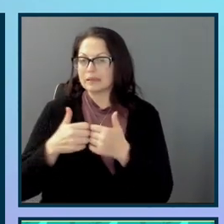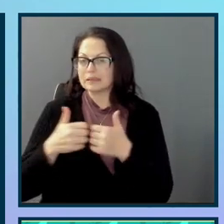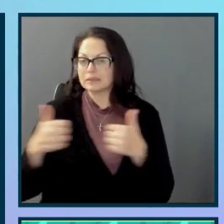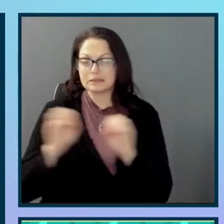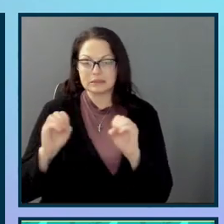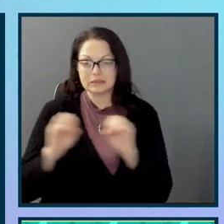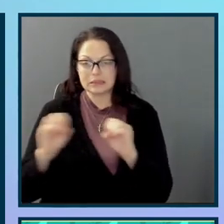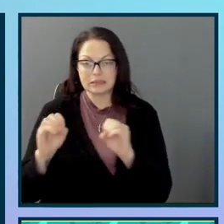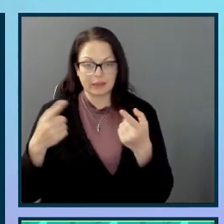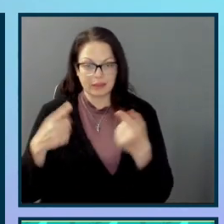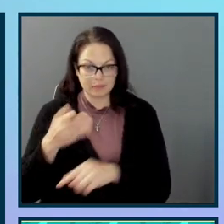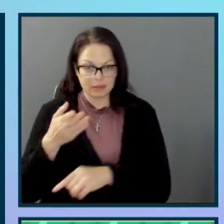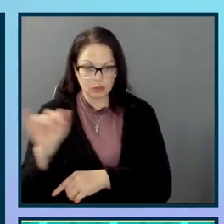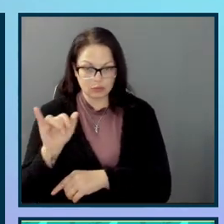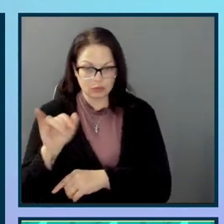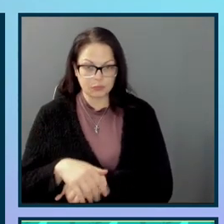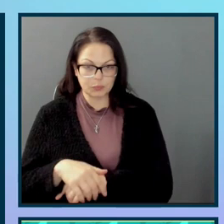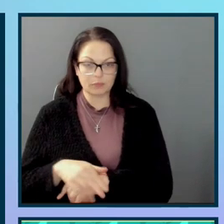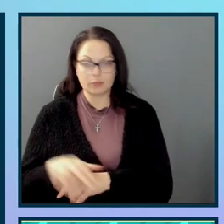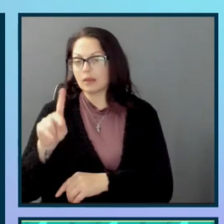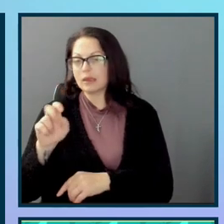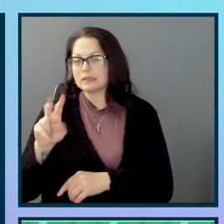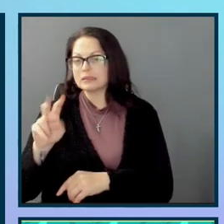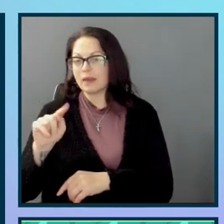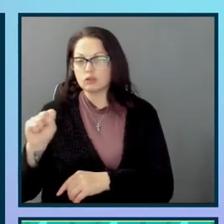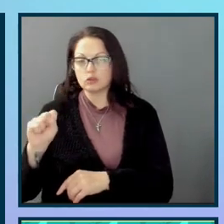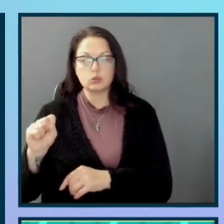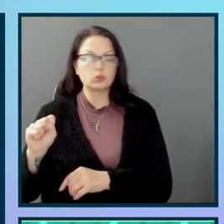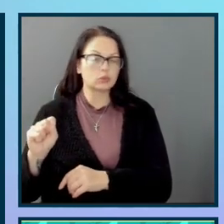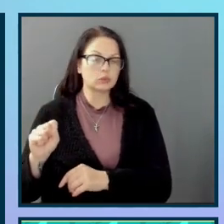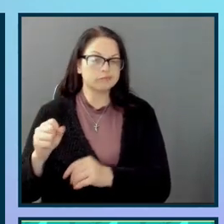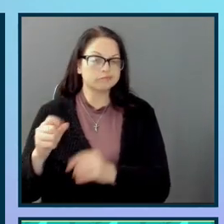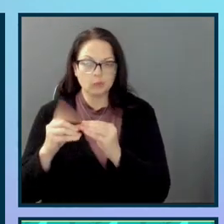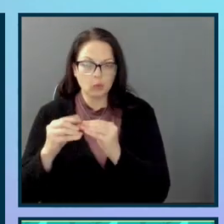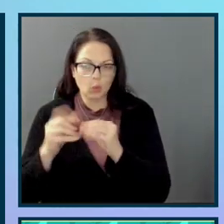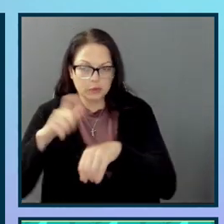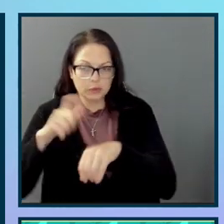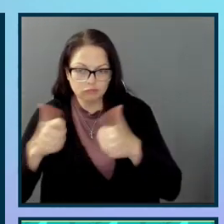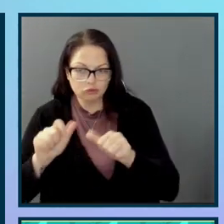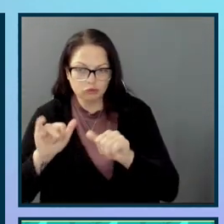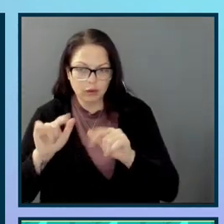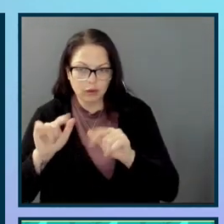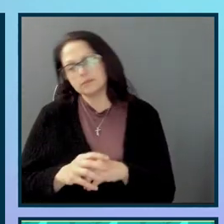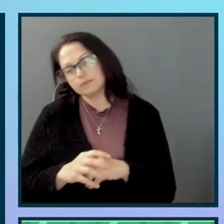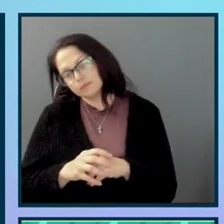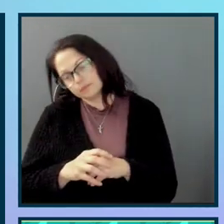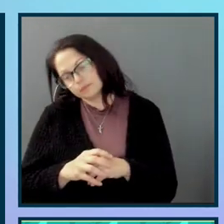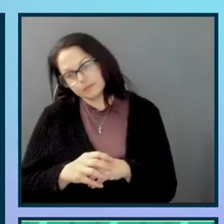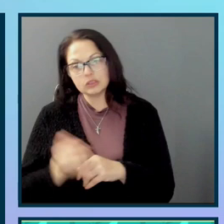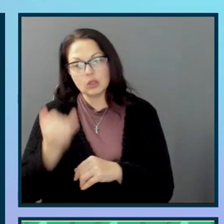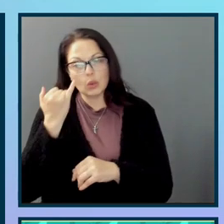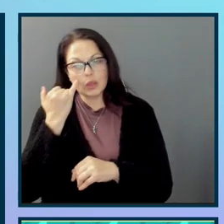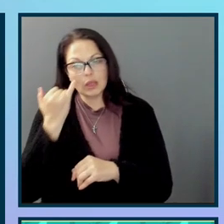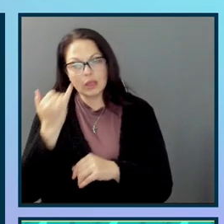Okay, well, DevTools to the rescue one more time. If we go to the Chevron menu, like